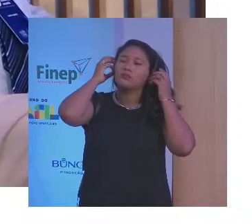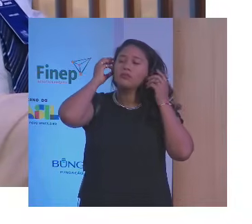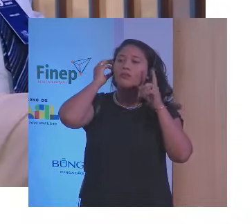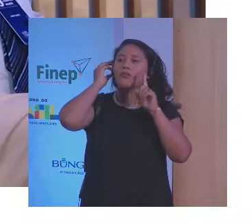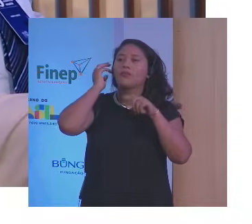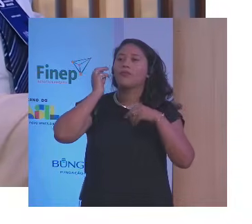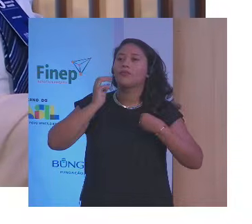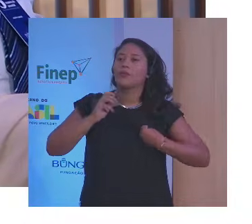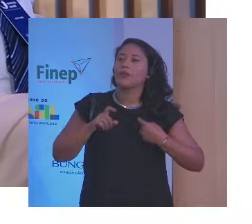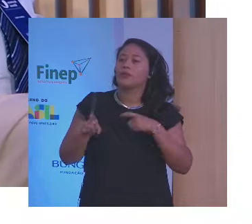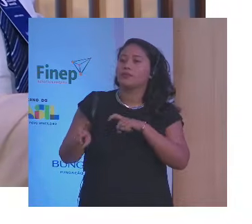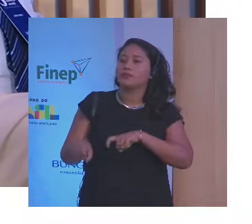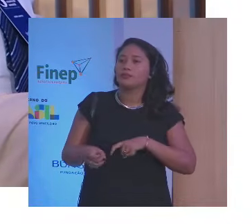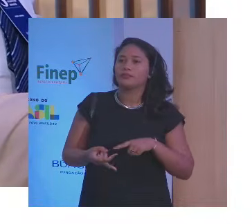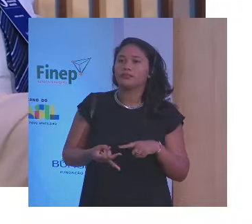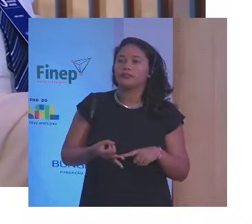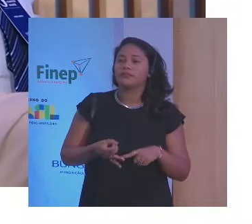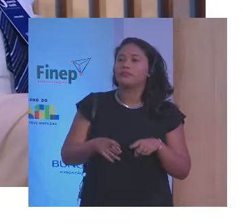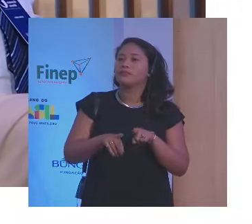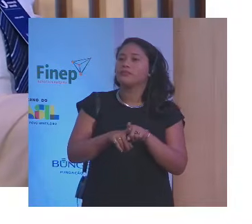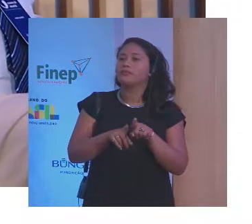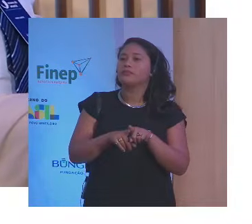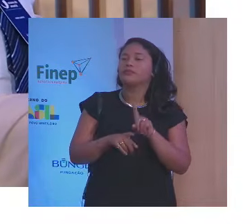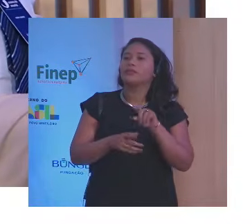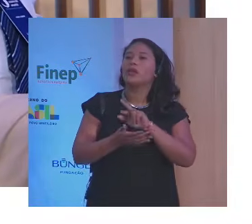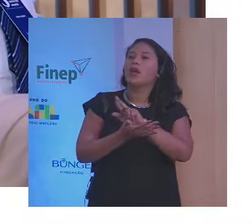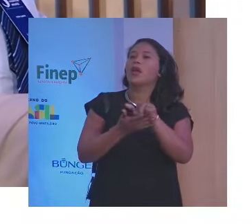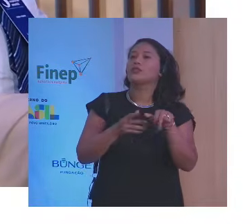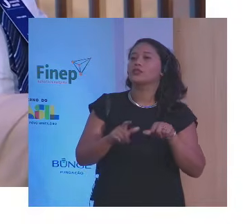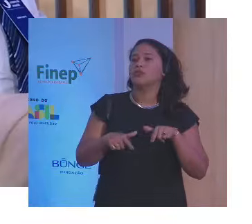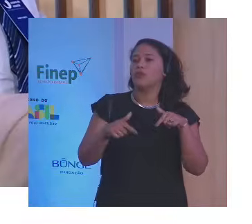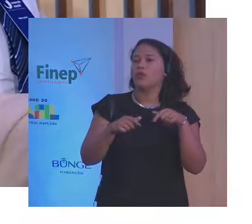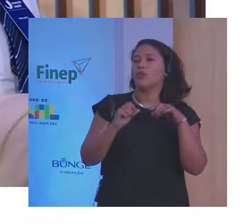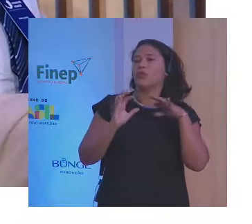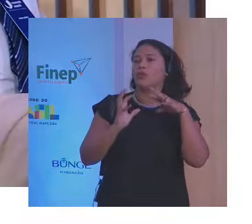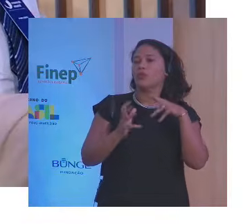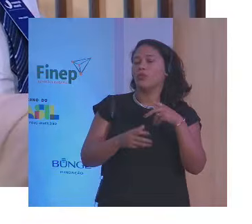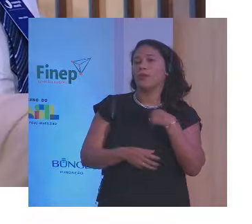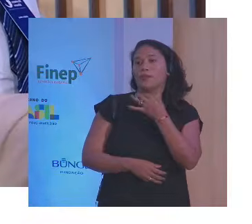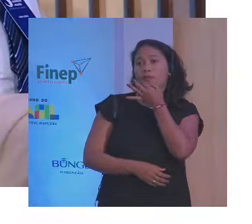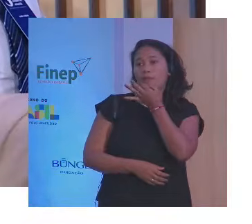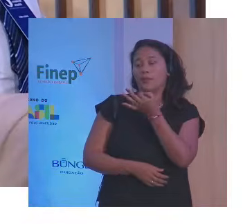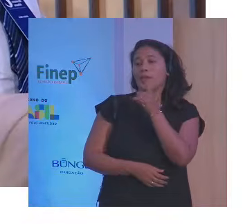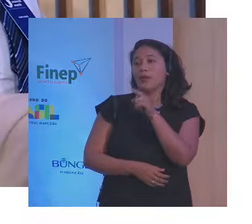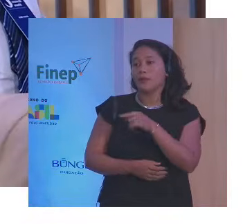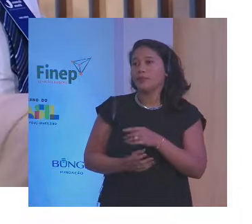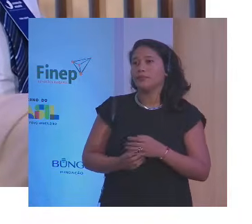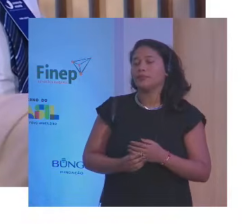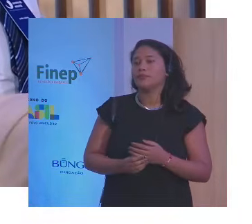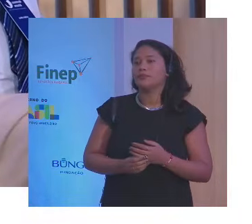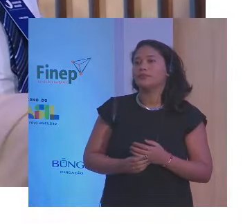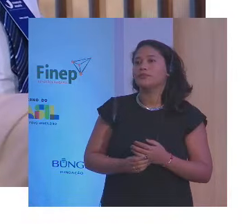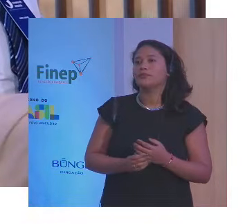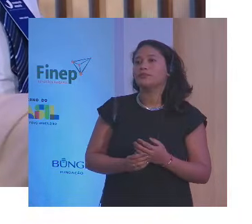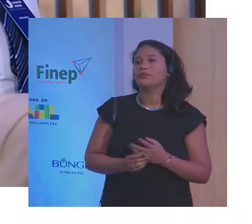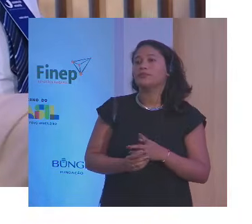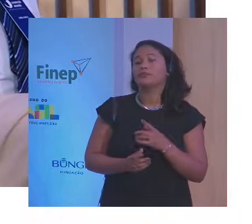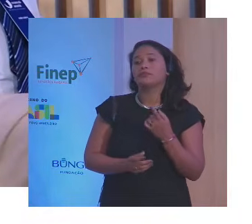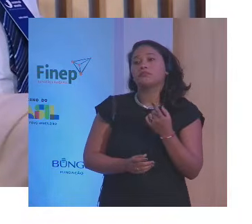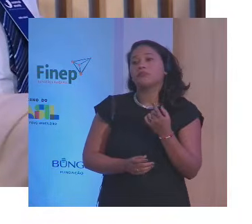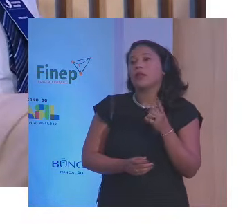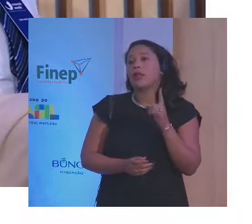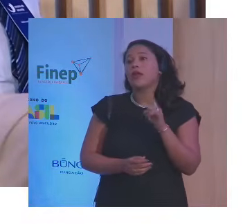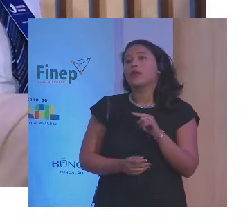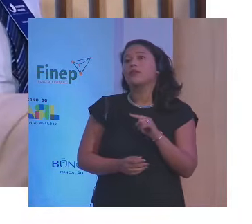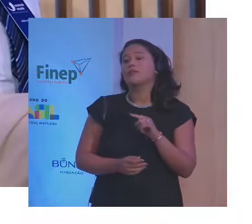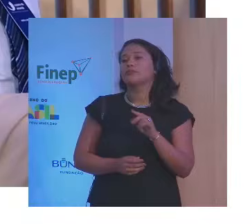are major efforts all around. My opinion is that it's not really going to make